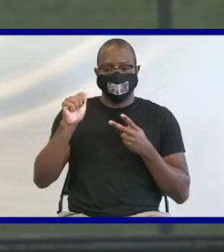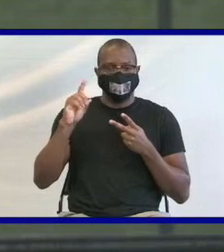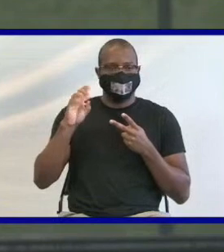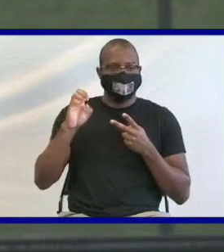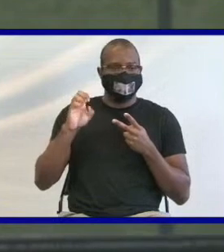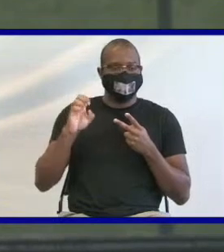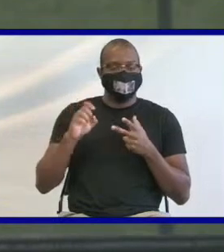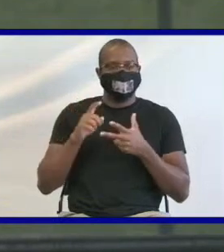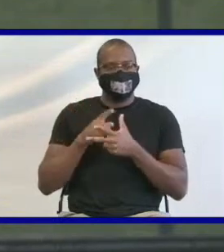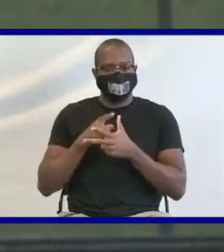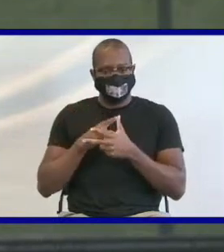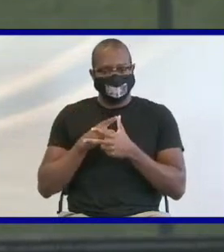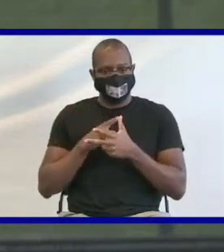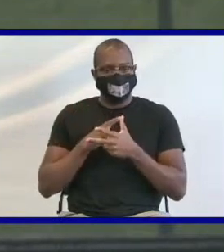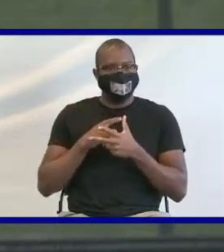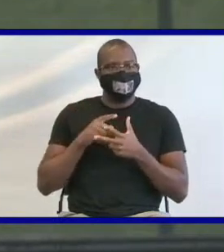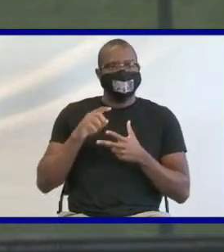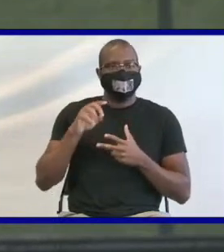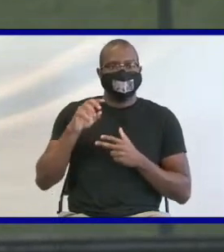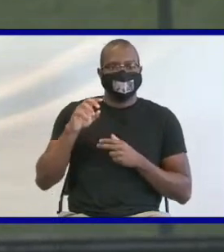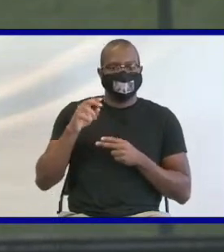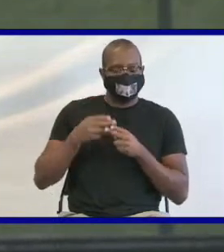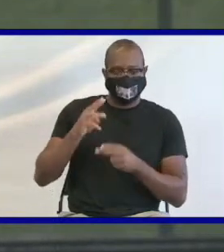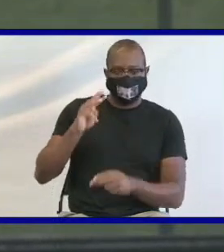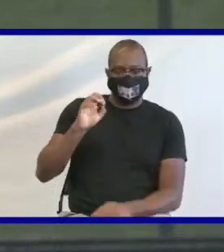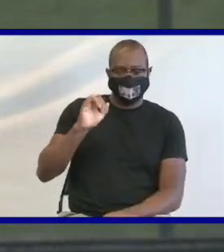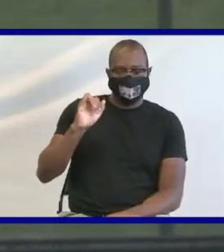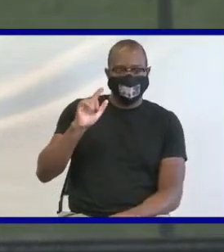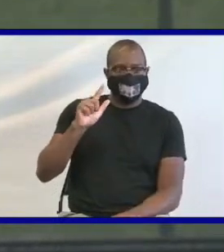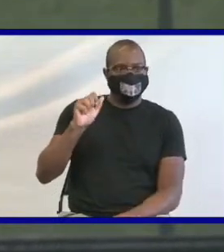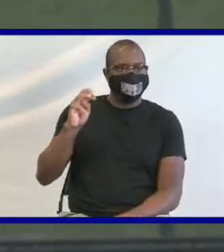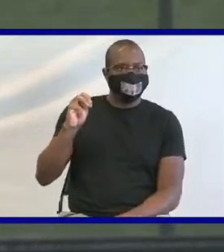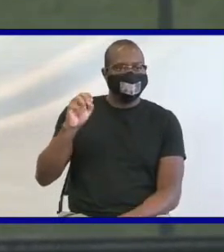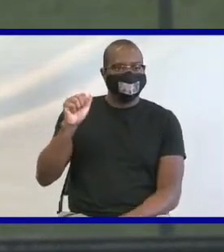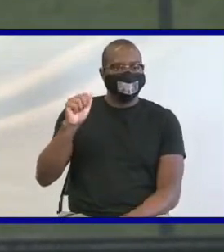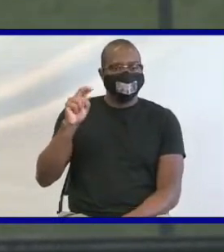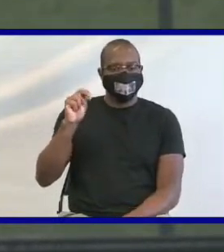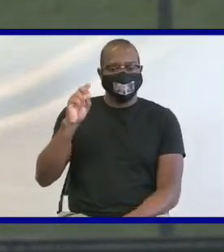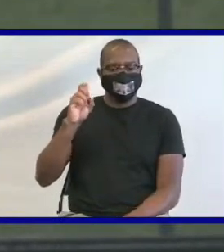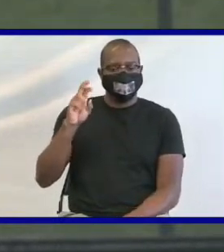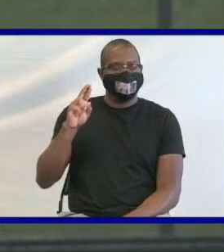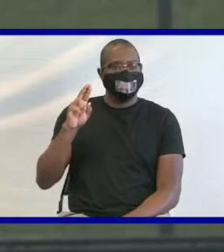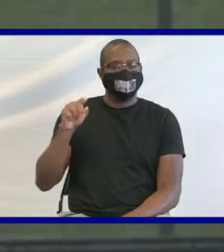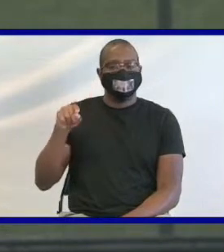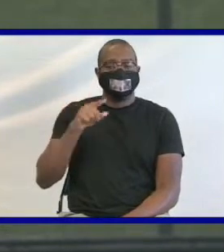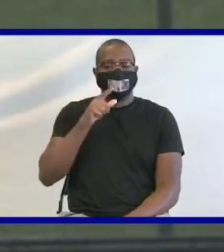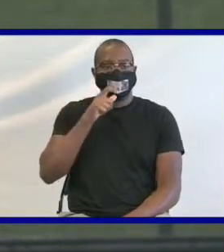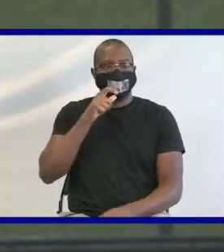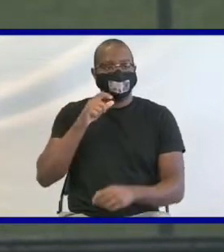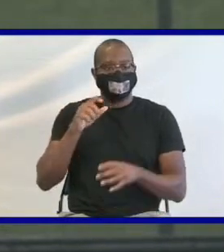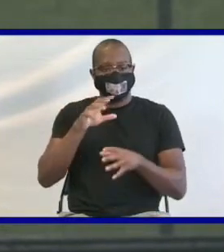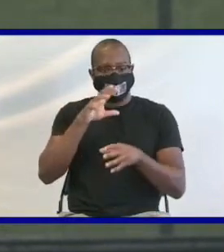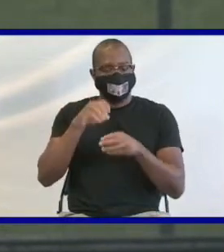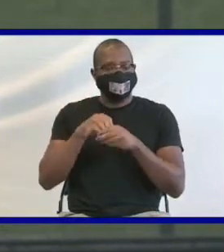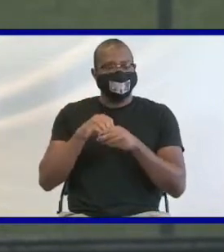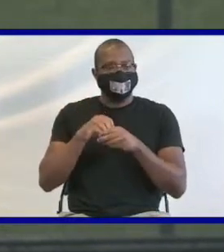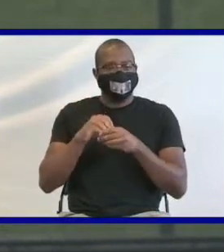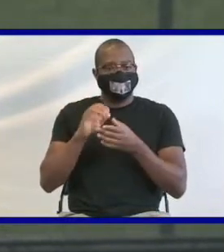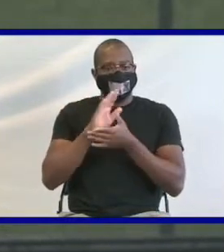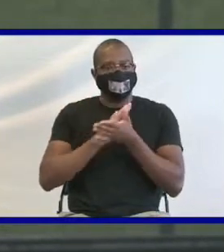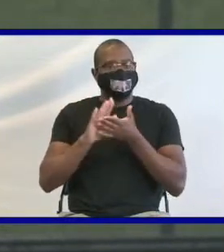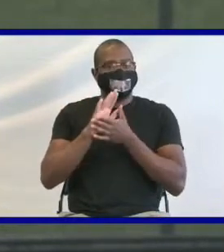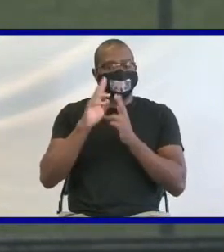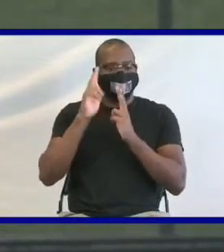laude, Williams Honor Scholars, and those who have been inducted into the Collegiate Honor